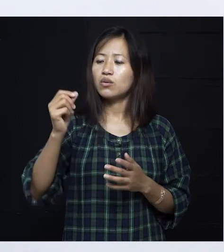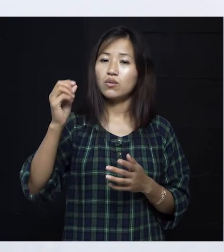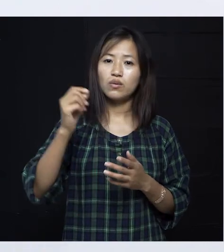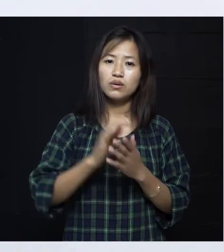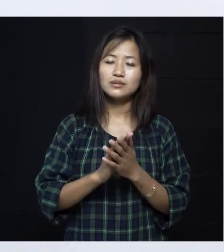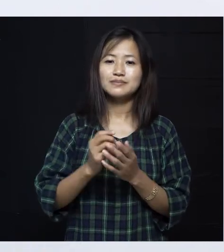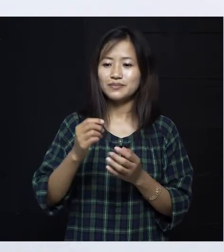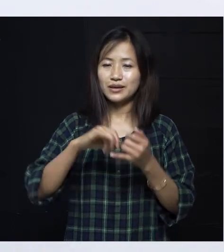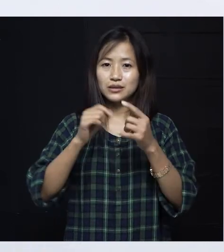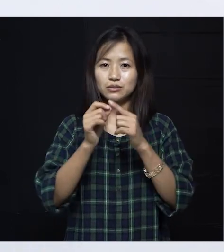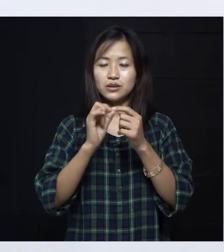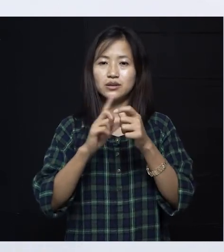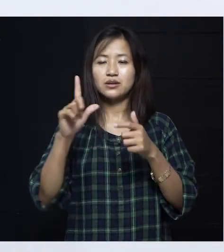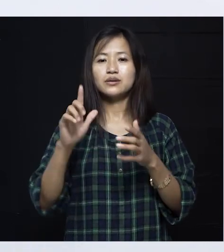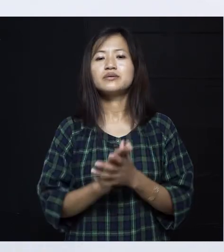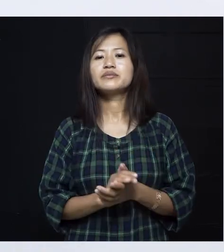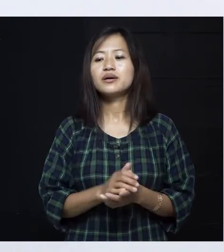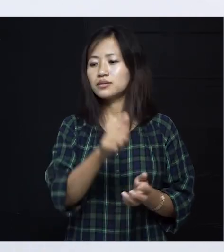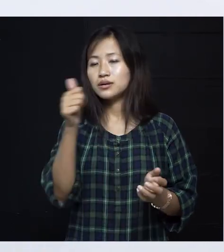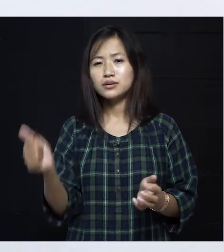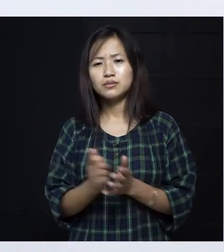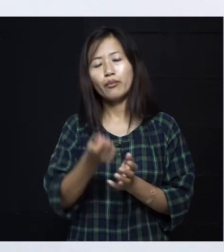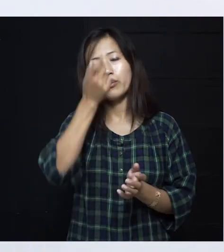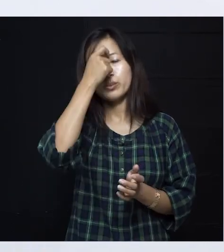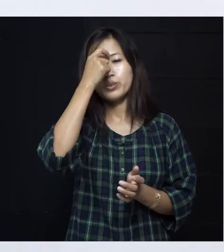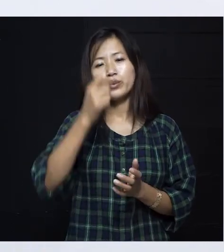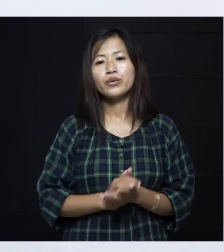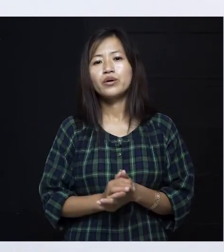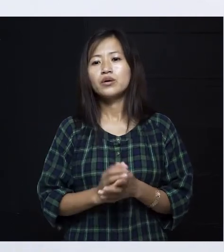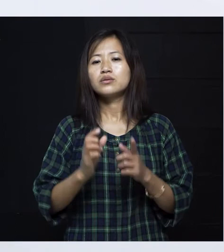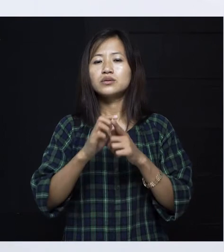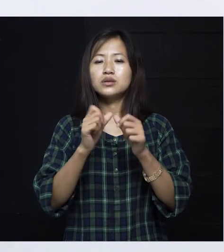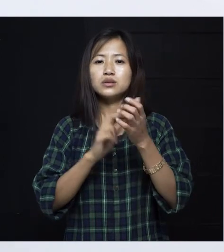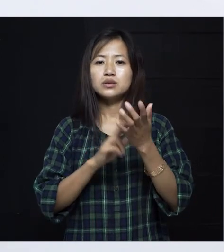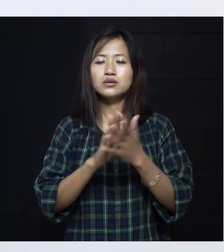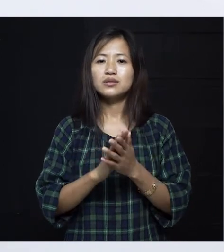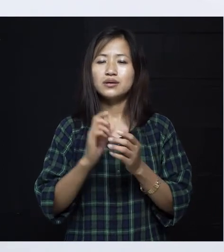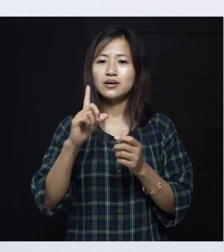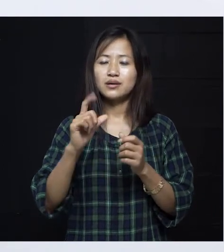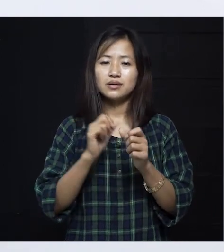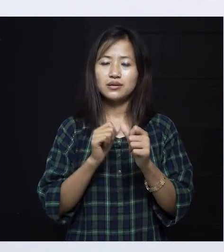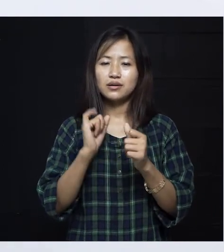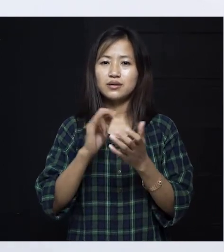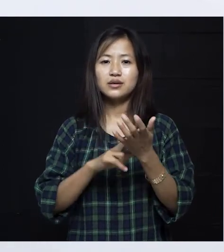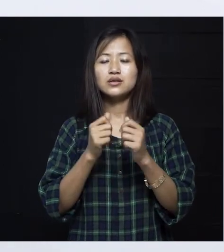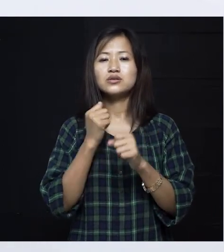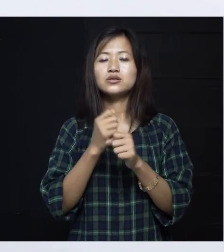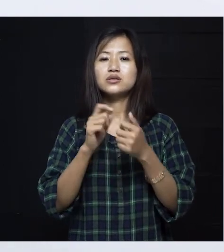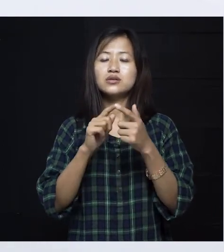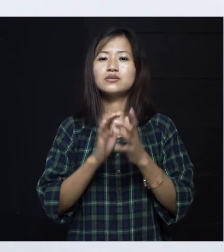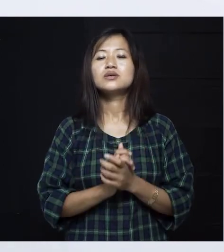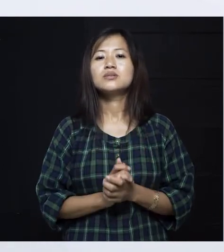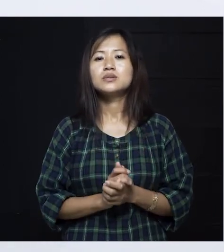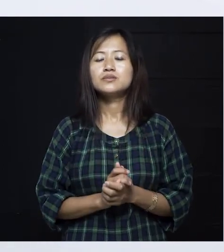spill and whatnot. Okay, but then another problem is the danger of leakage. There is a danger of